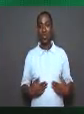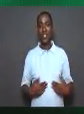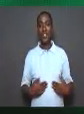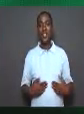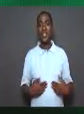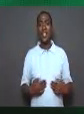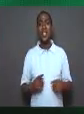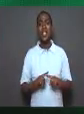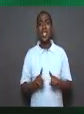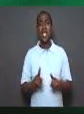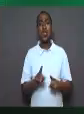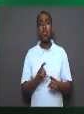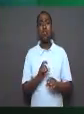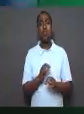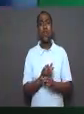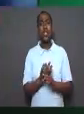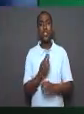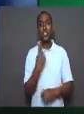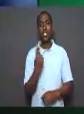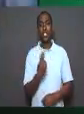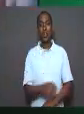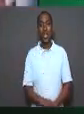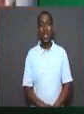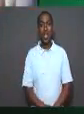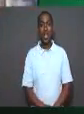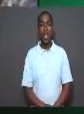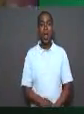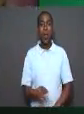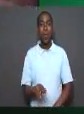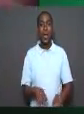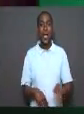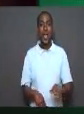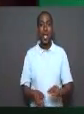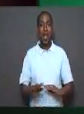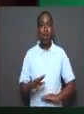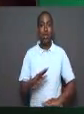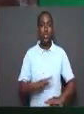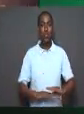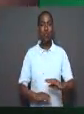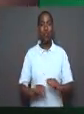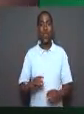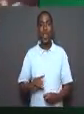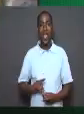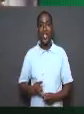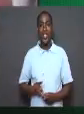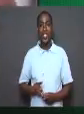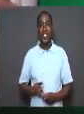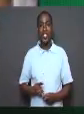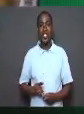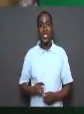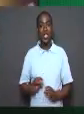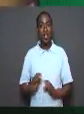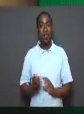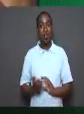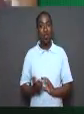various functions. The mechanical process of digestion involves